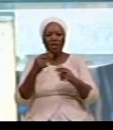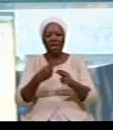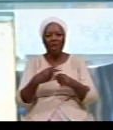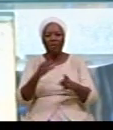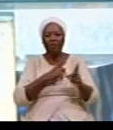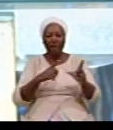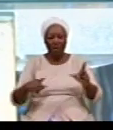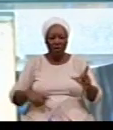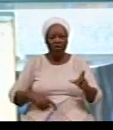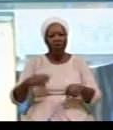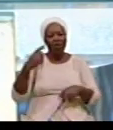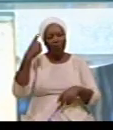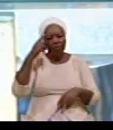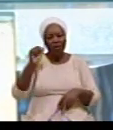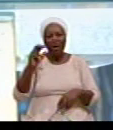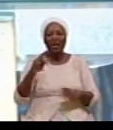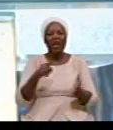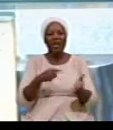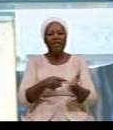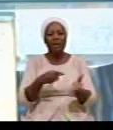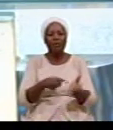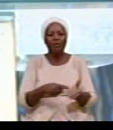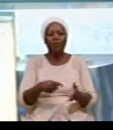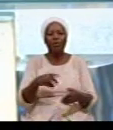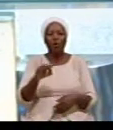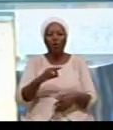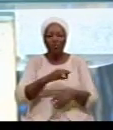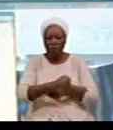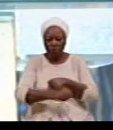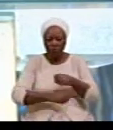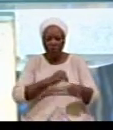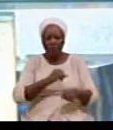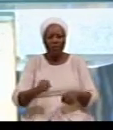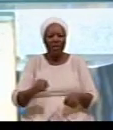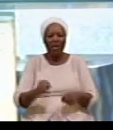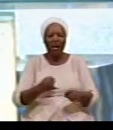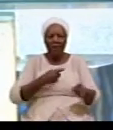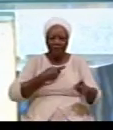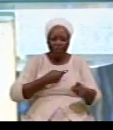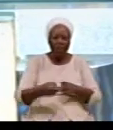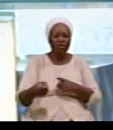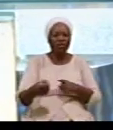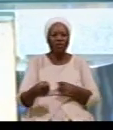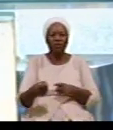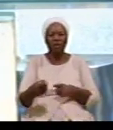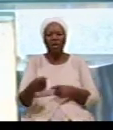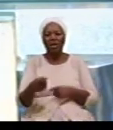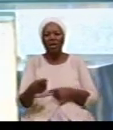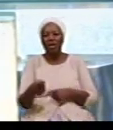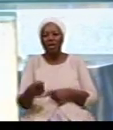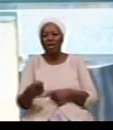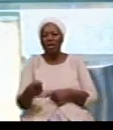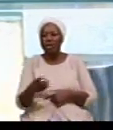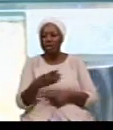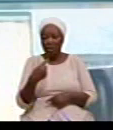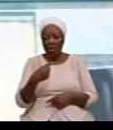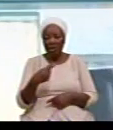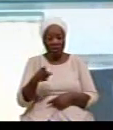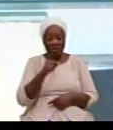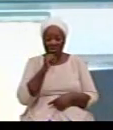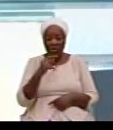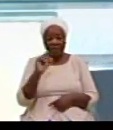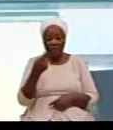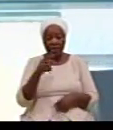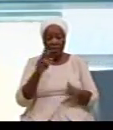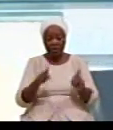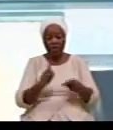for an example of suffering affliction. It says you are not the first person to go